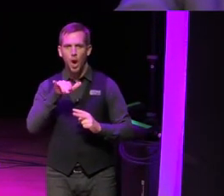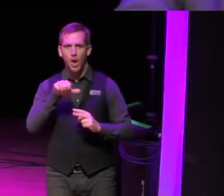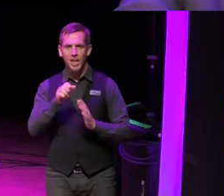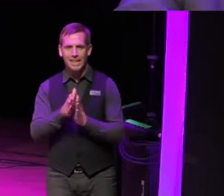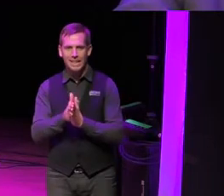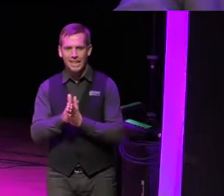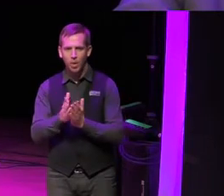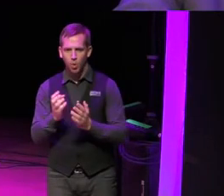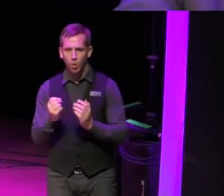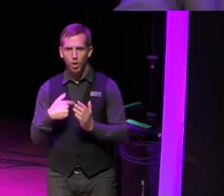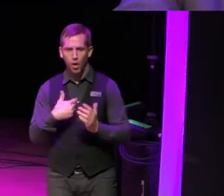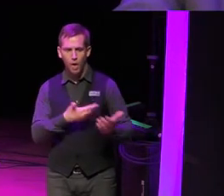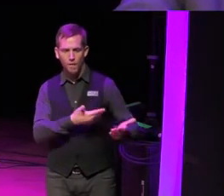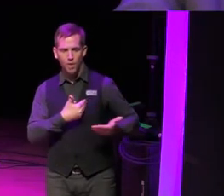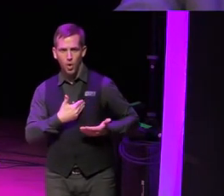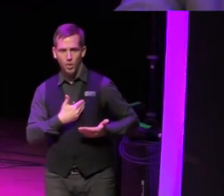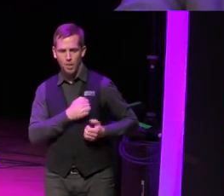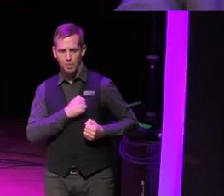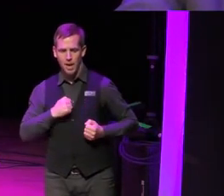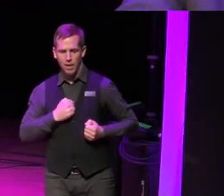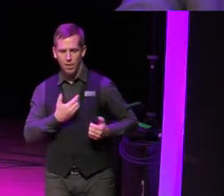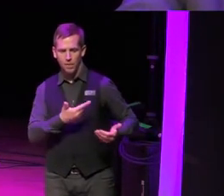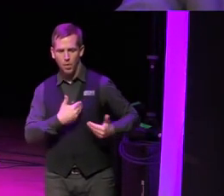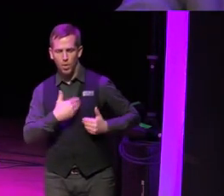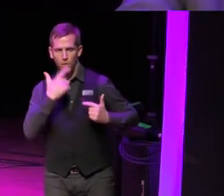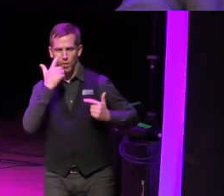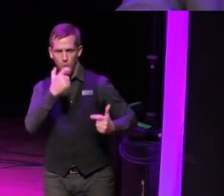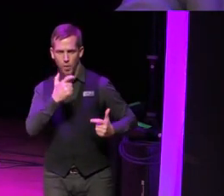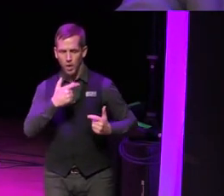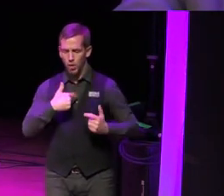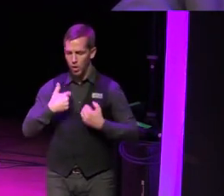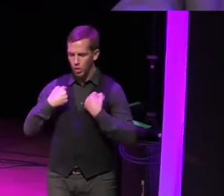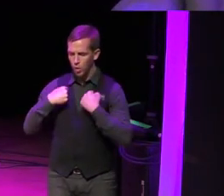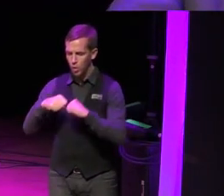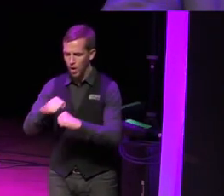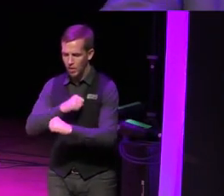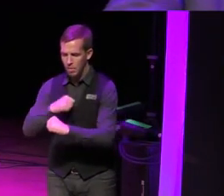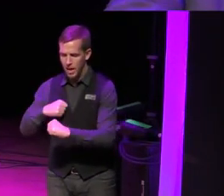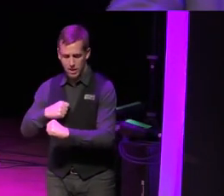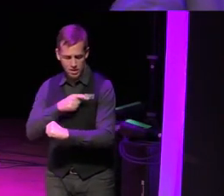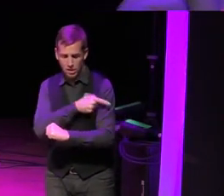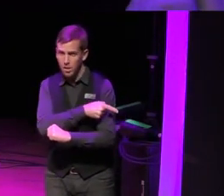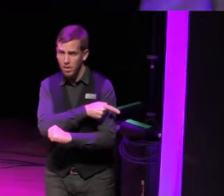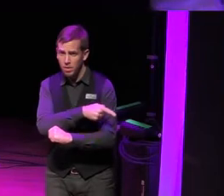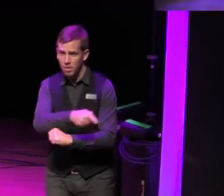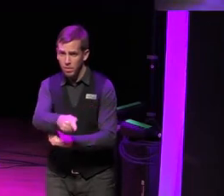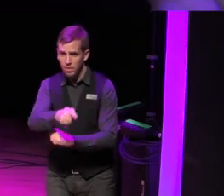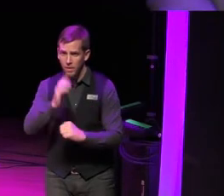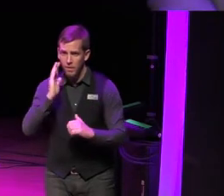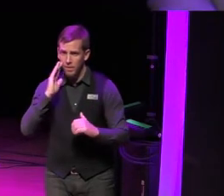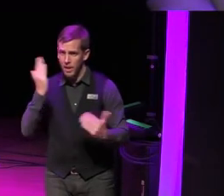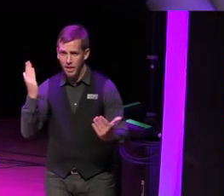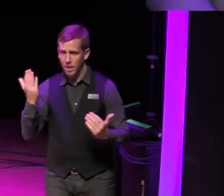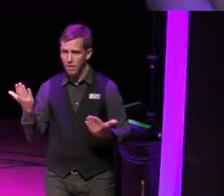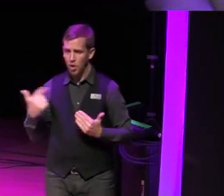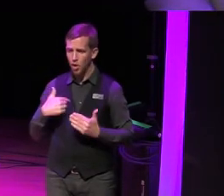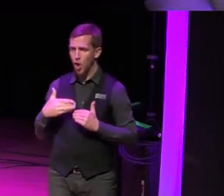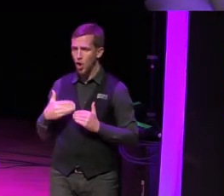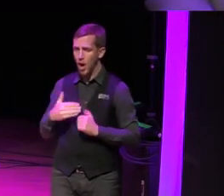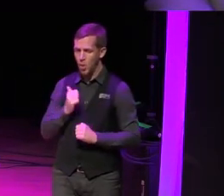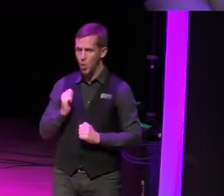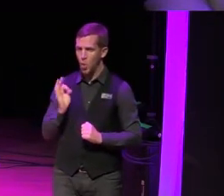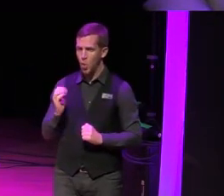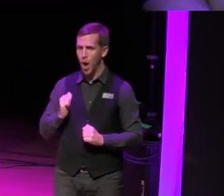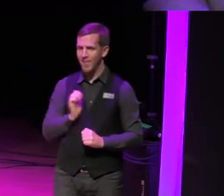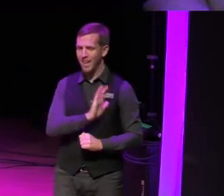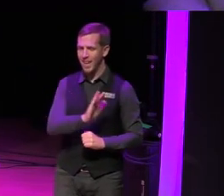entrusted power in private spaces, and the people who have given you that power don't get to know what you're doing in their name. And there's